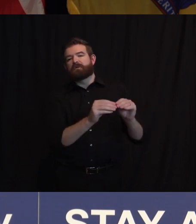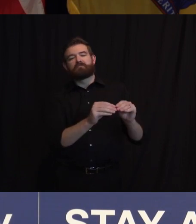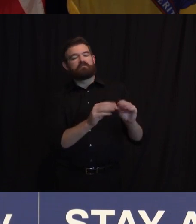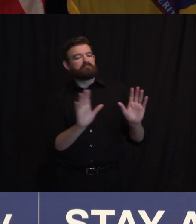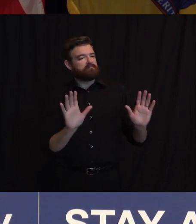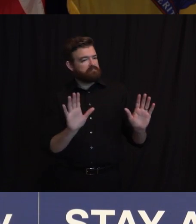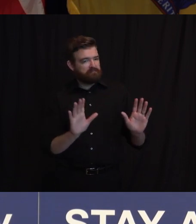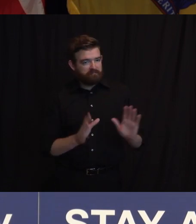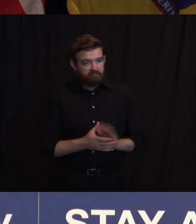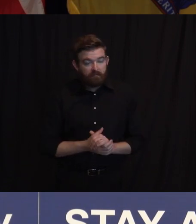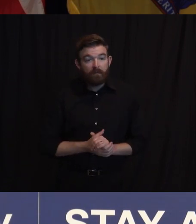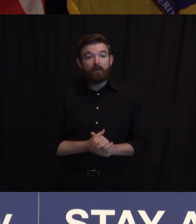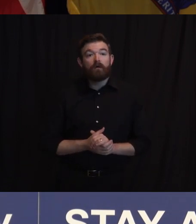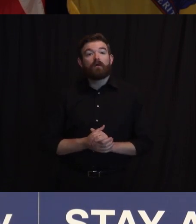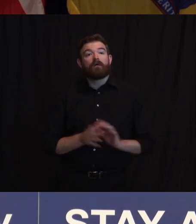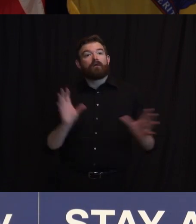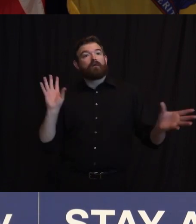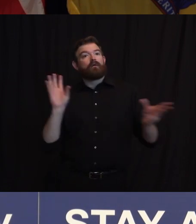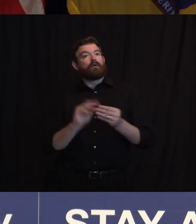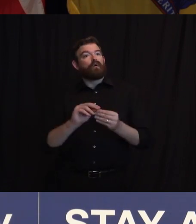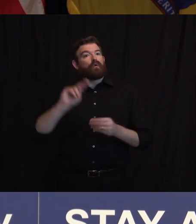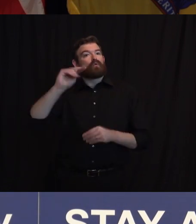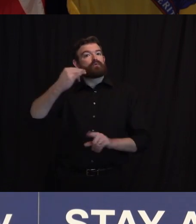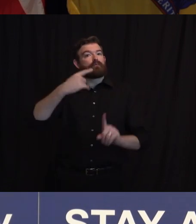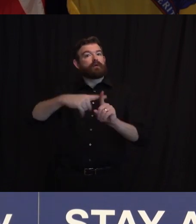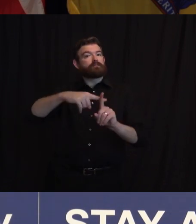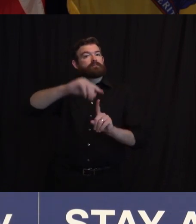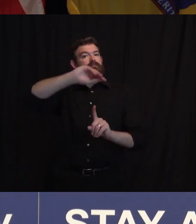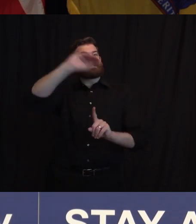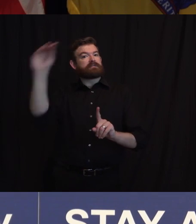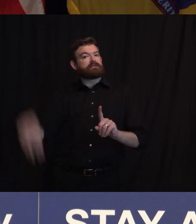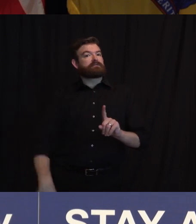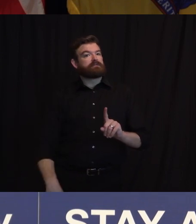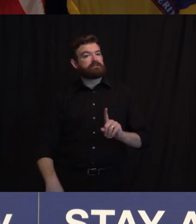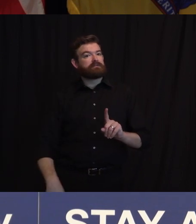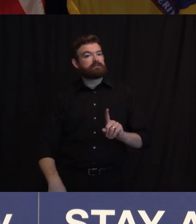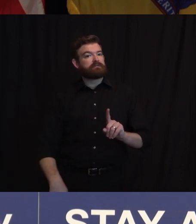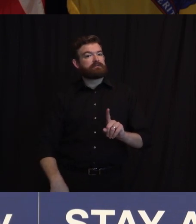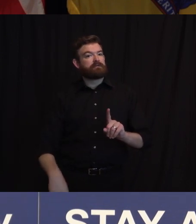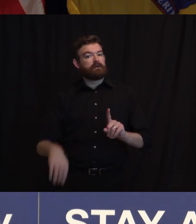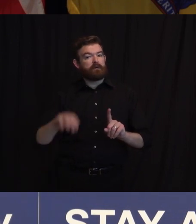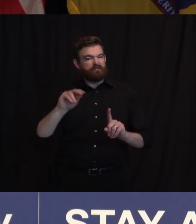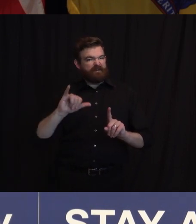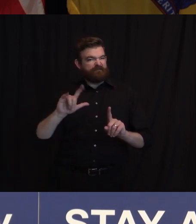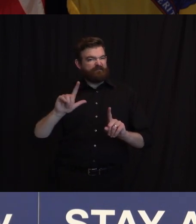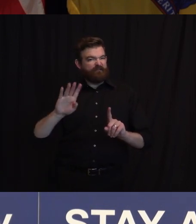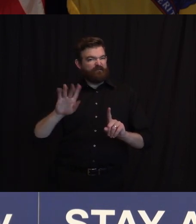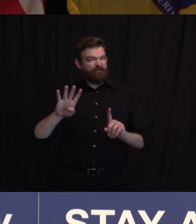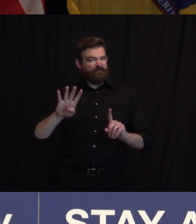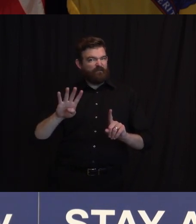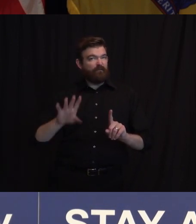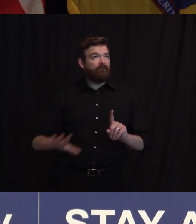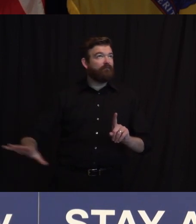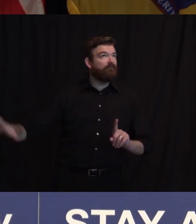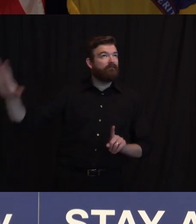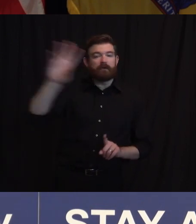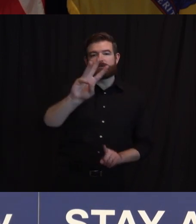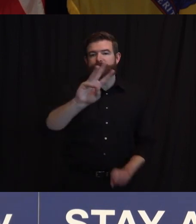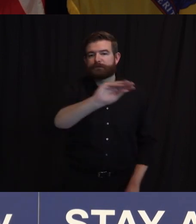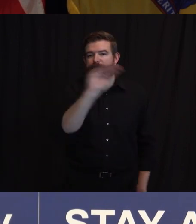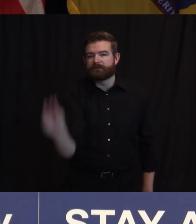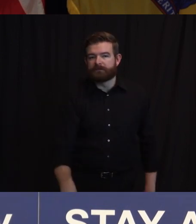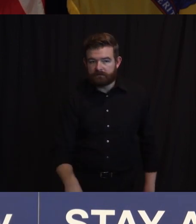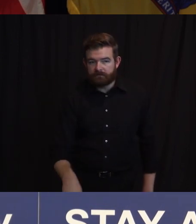our overall New Jersey positivity rate as of May 24th is 6%. In the north, it is